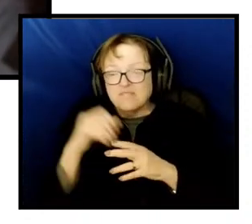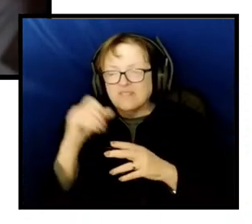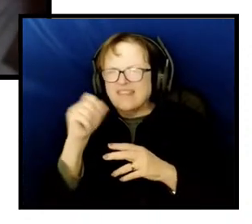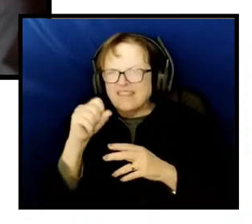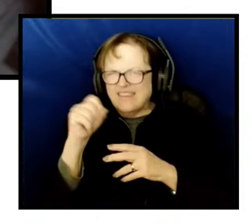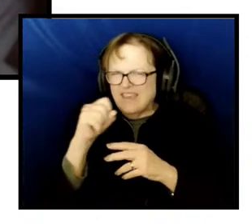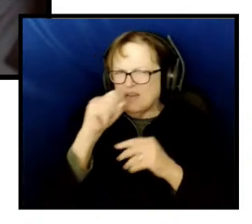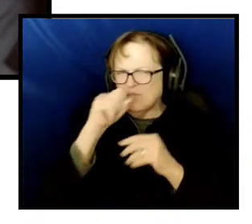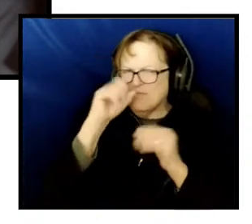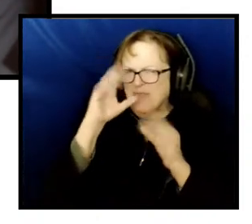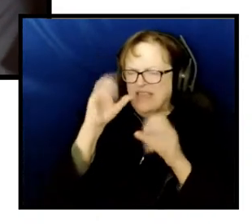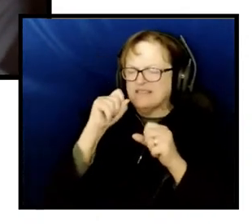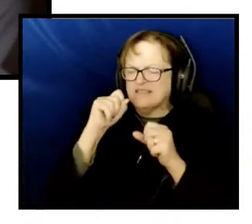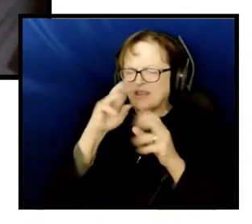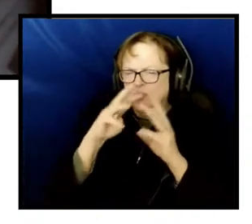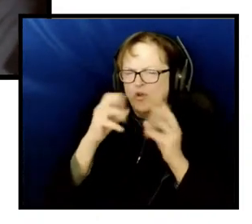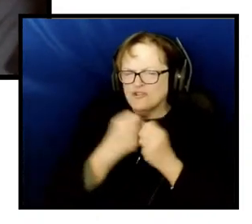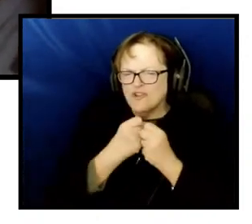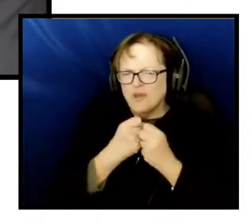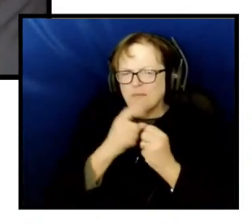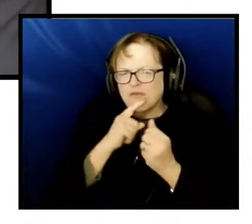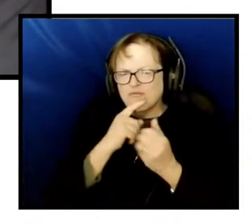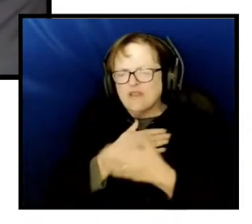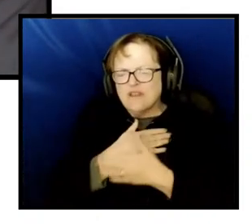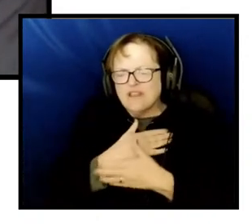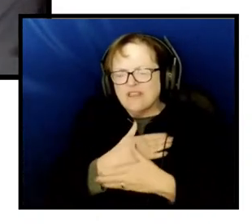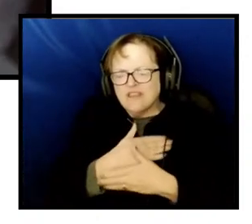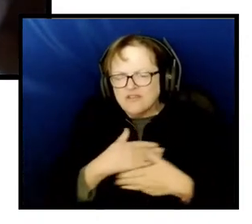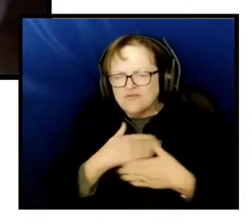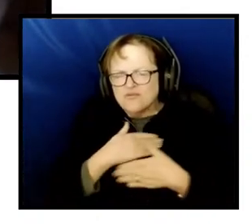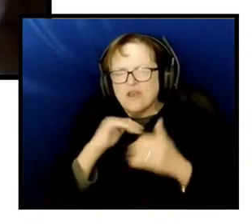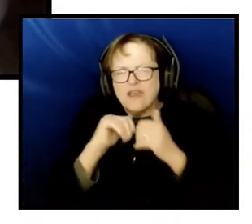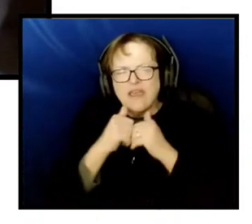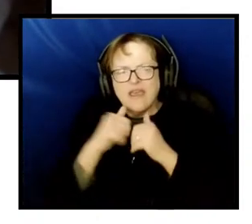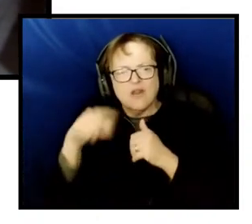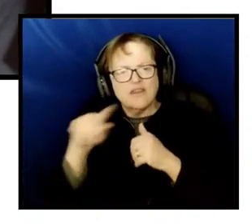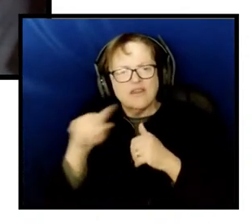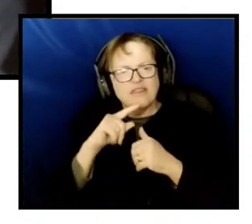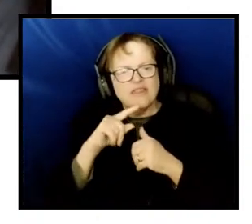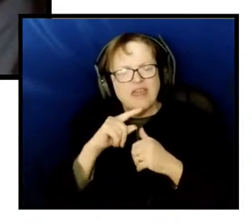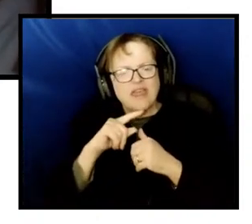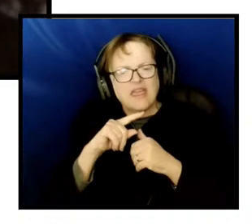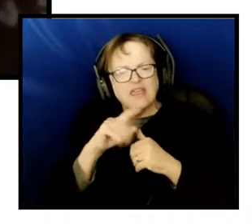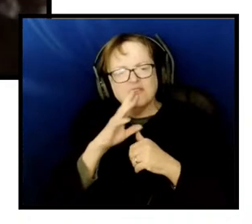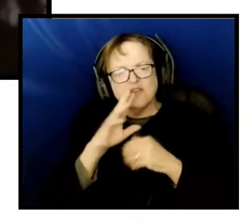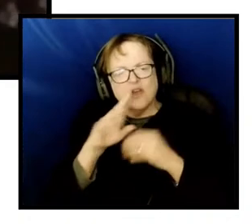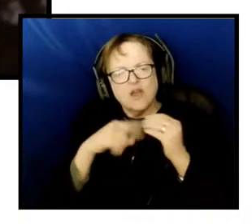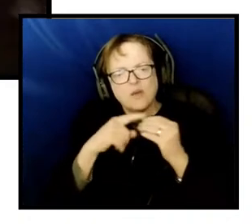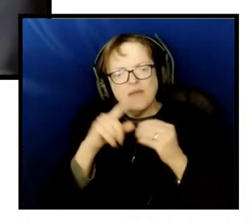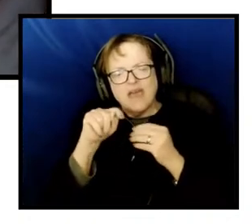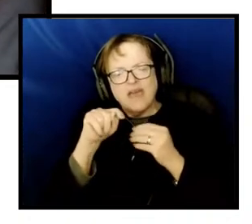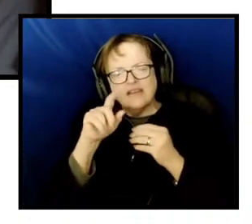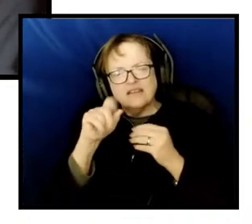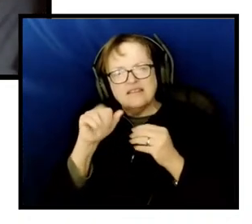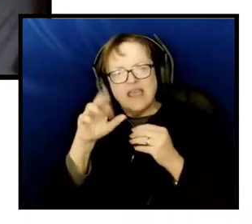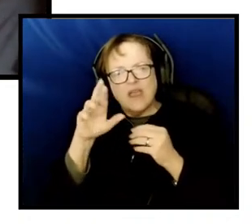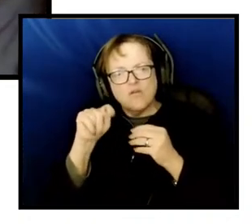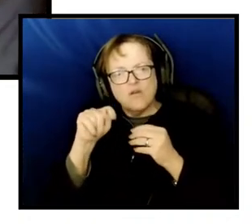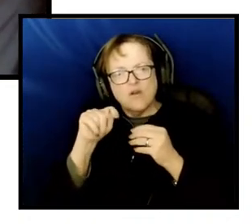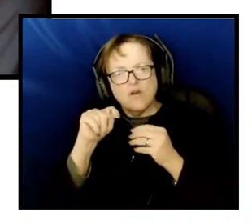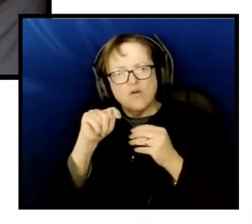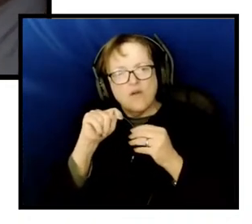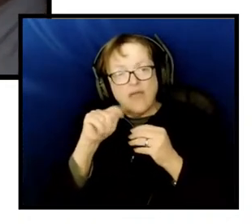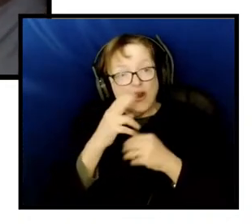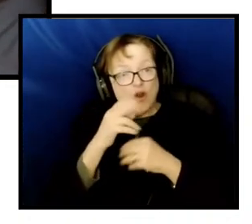amazing workshop. And I really loved how we talked about how tarot and herbalism